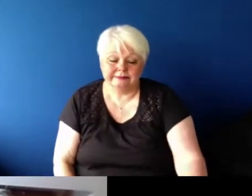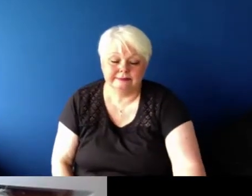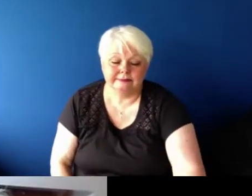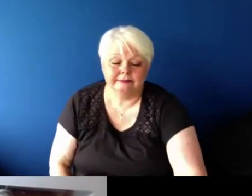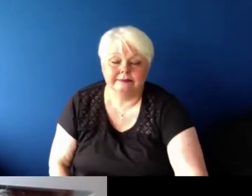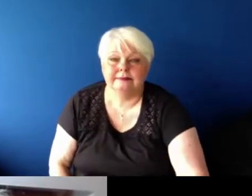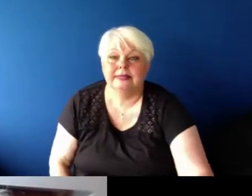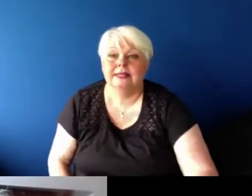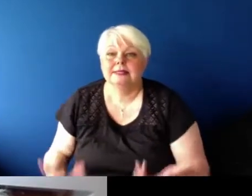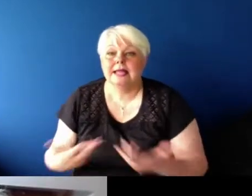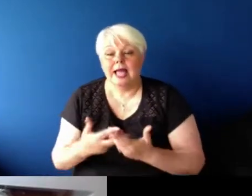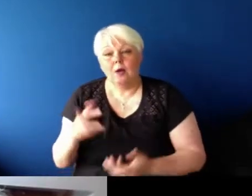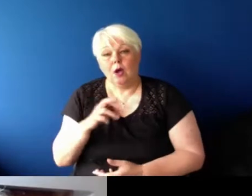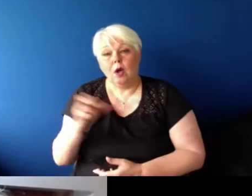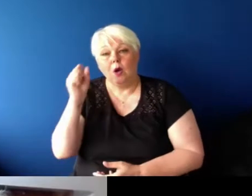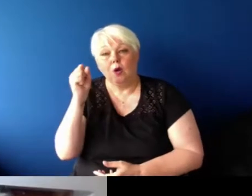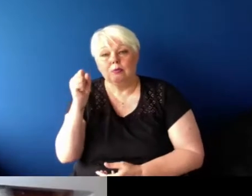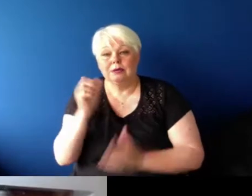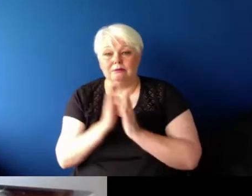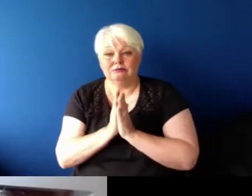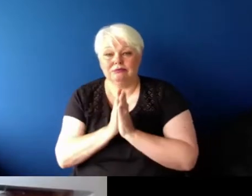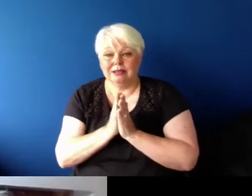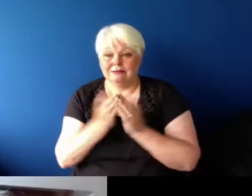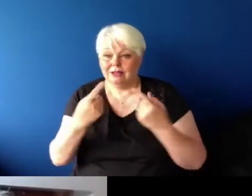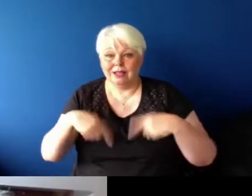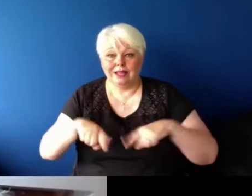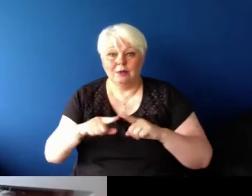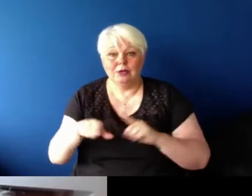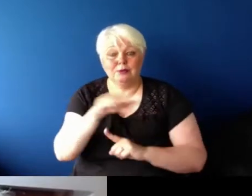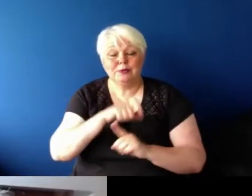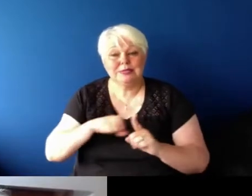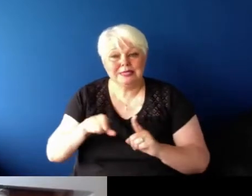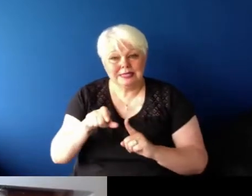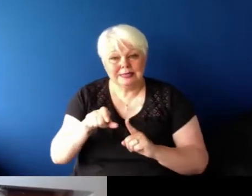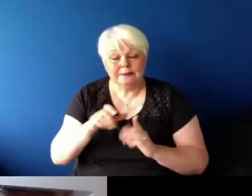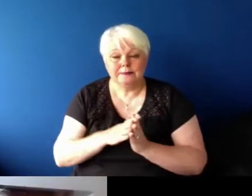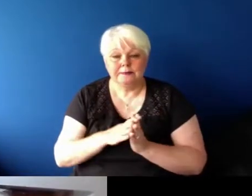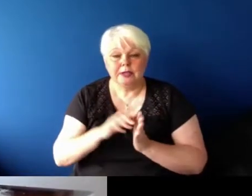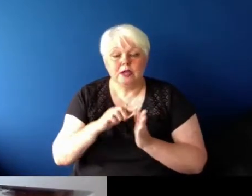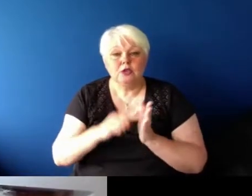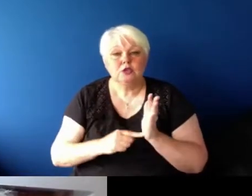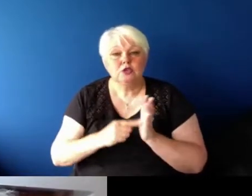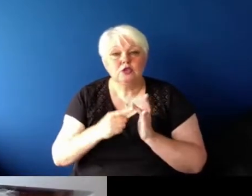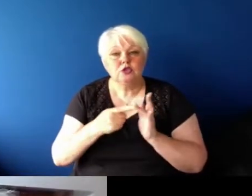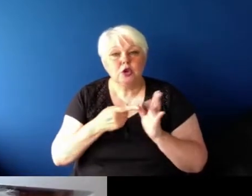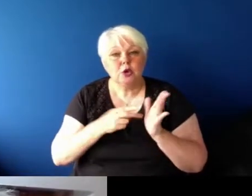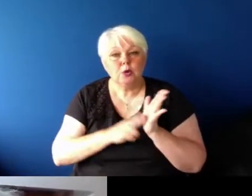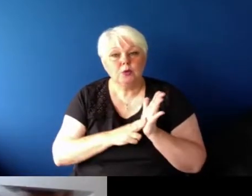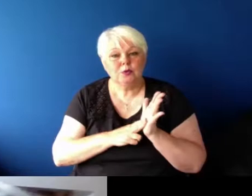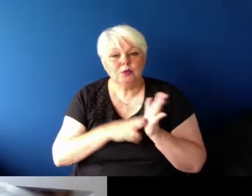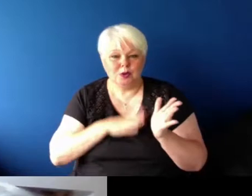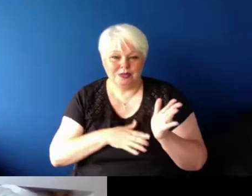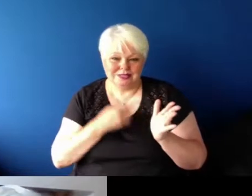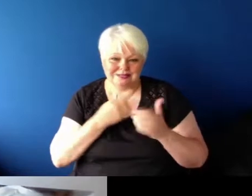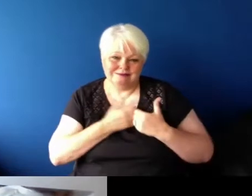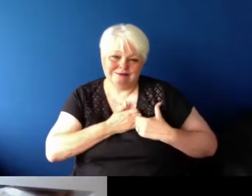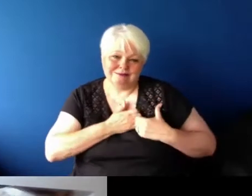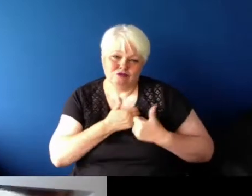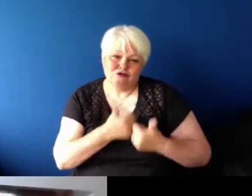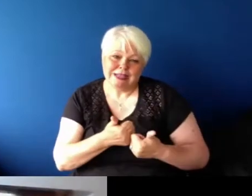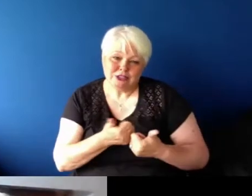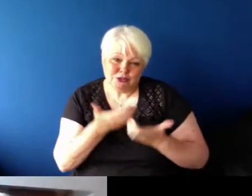for all our church communities, isn't it? So Joan wanted us to express heartfelt gratitude